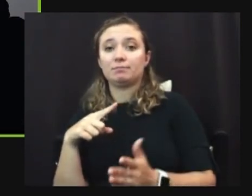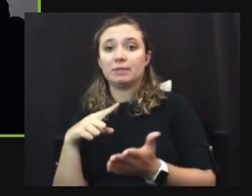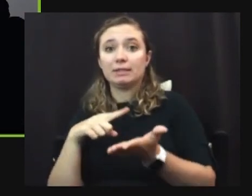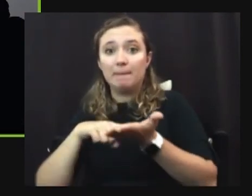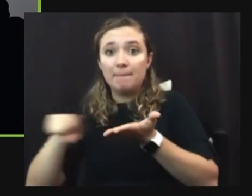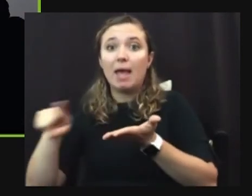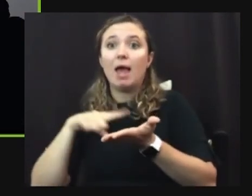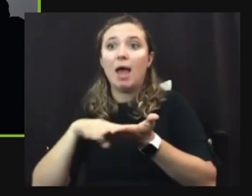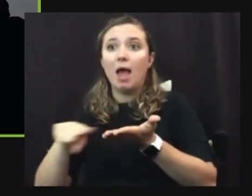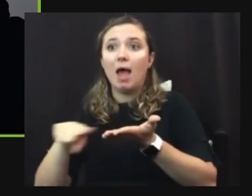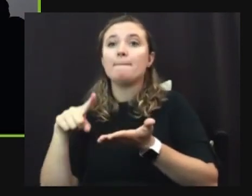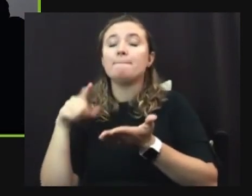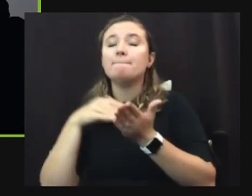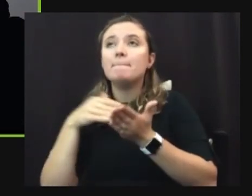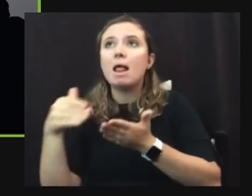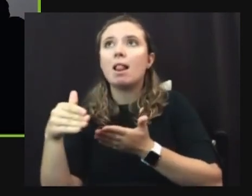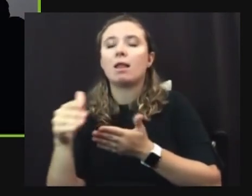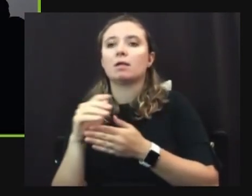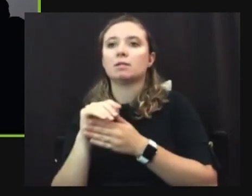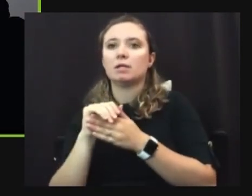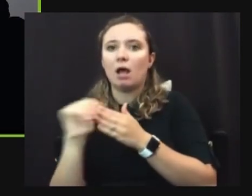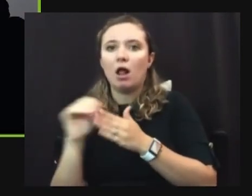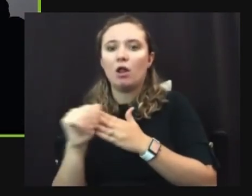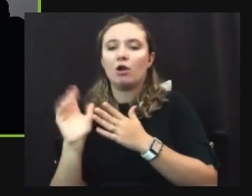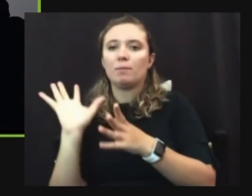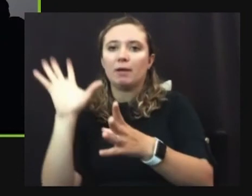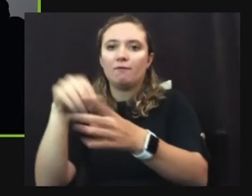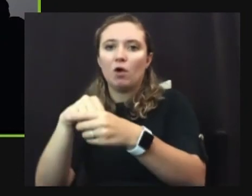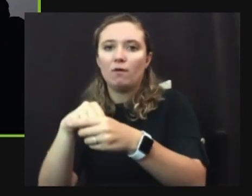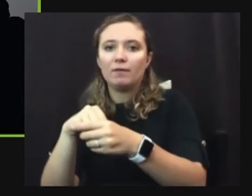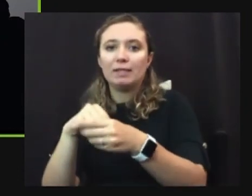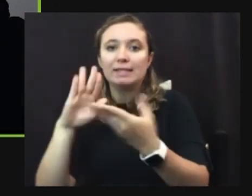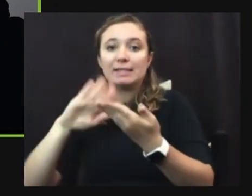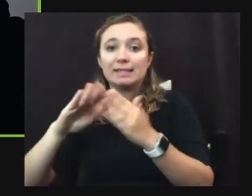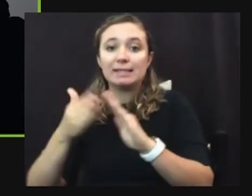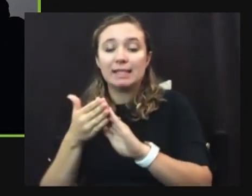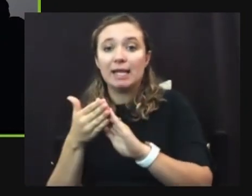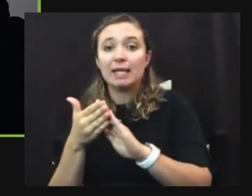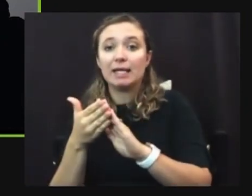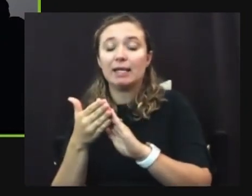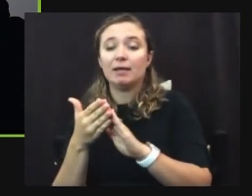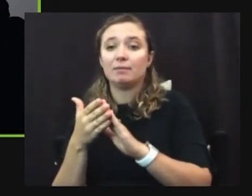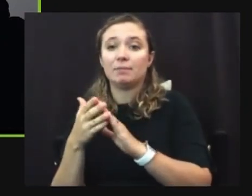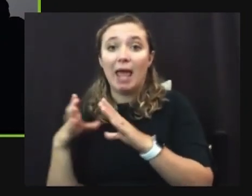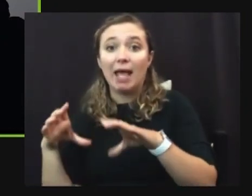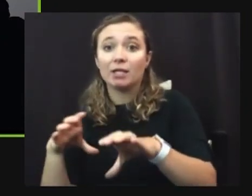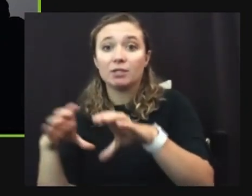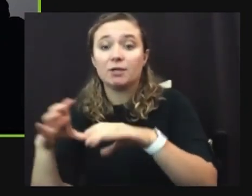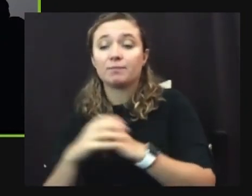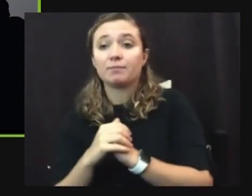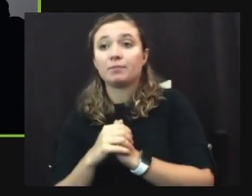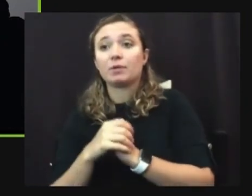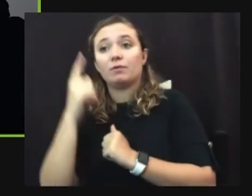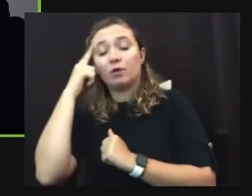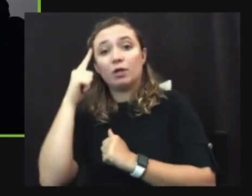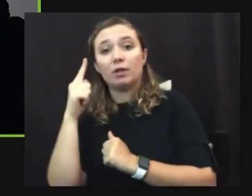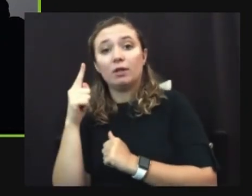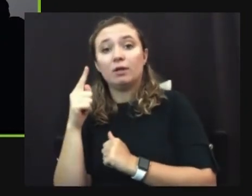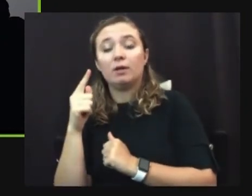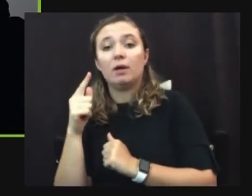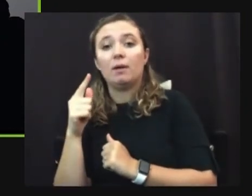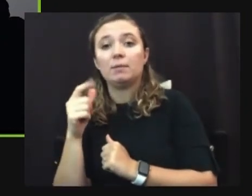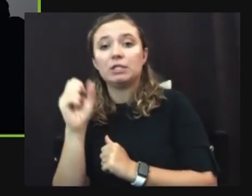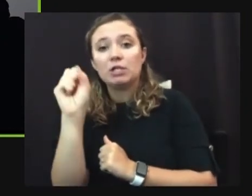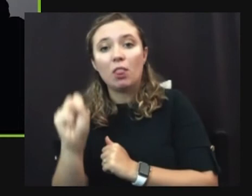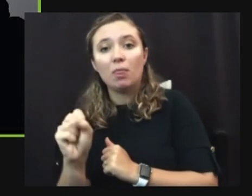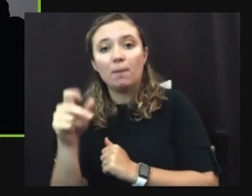in these citywide initiatives, like from the Southern Poverty Law Center.